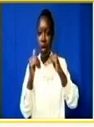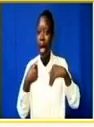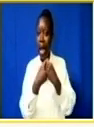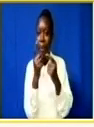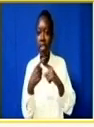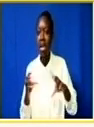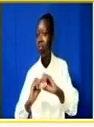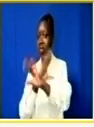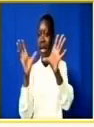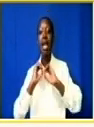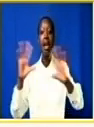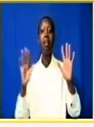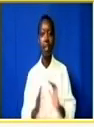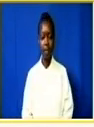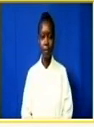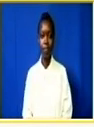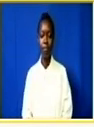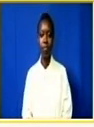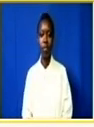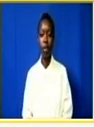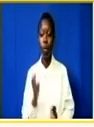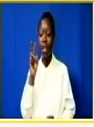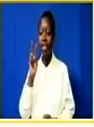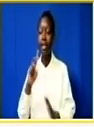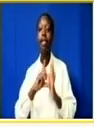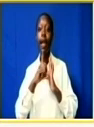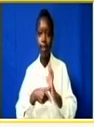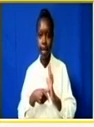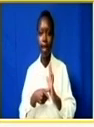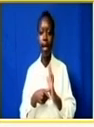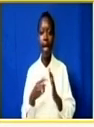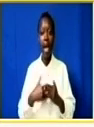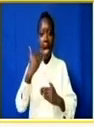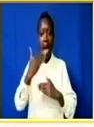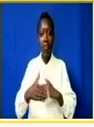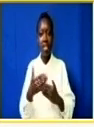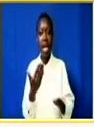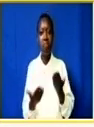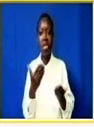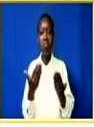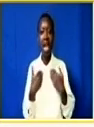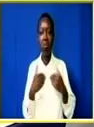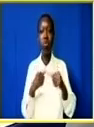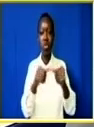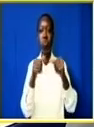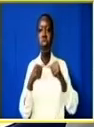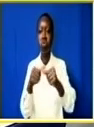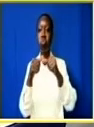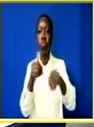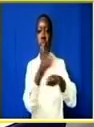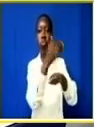visible. Mm. You realize it later on. Later on, yeah. After it has already had done its